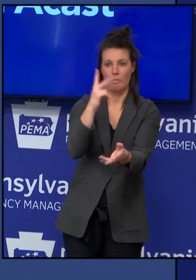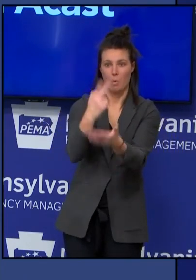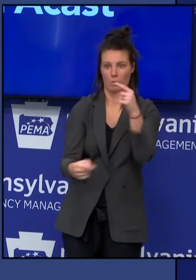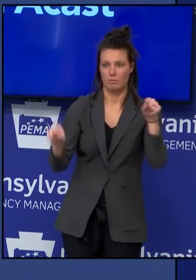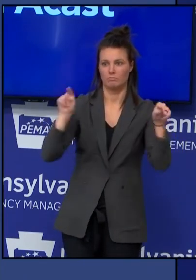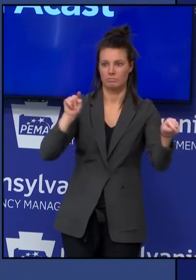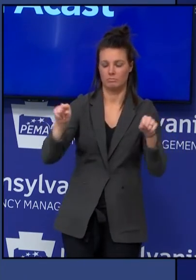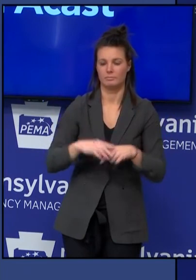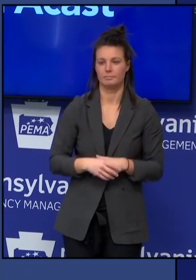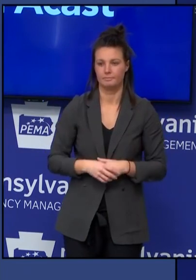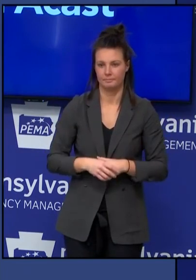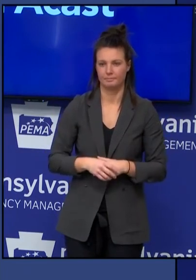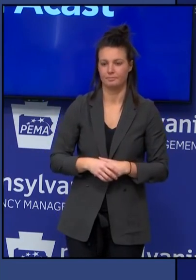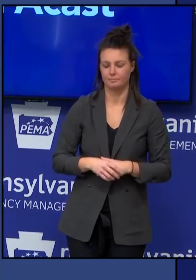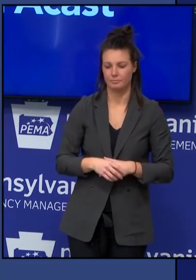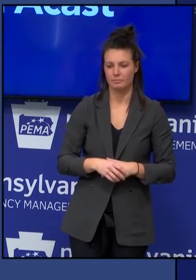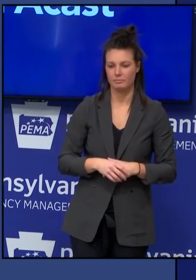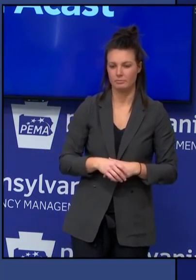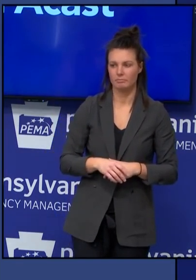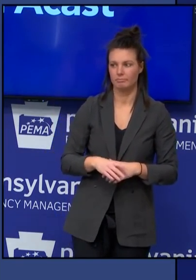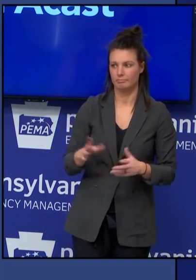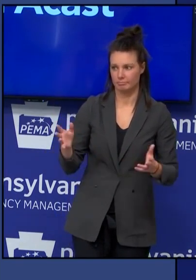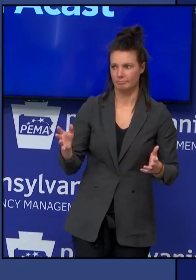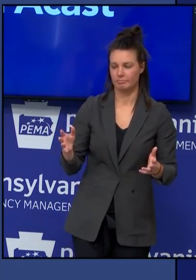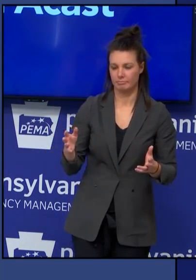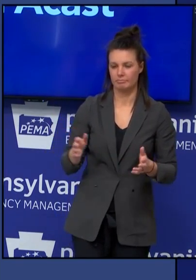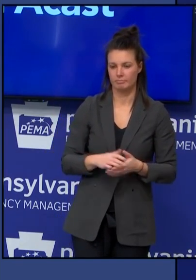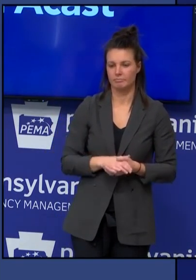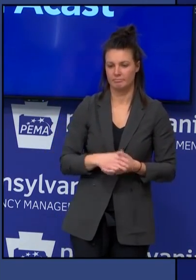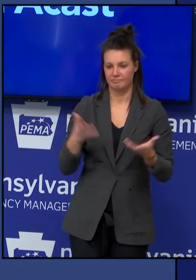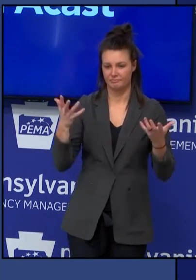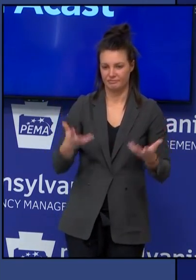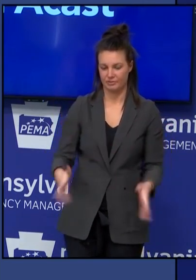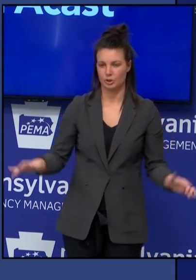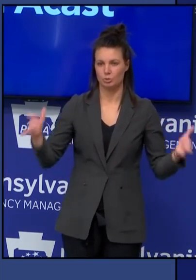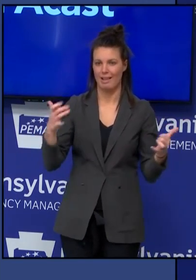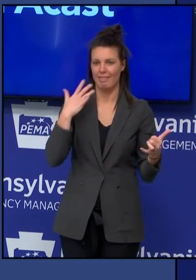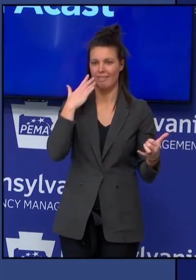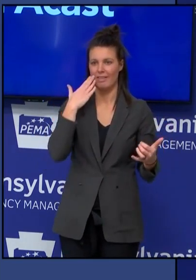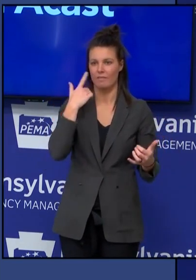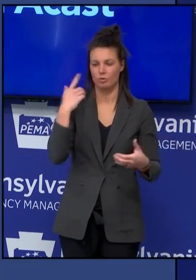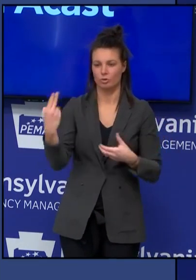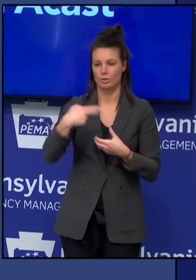That concludes our press conference today. Thank you again for joining.